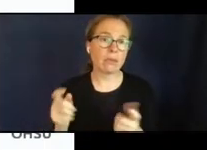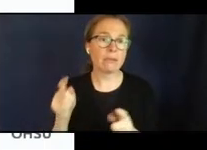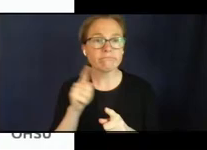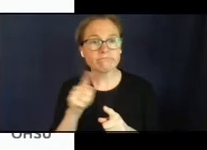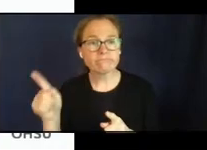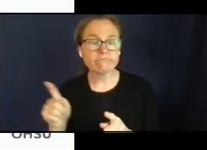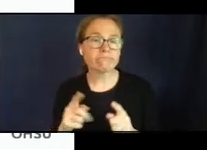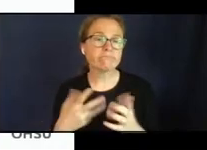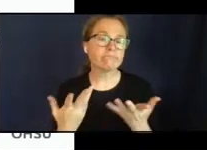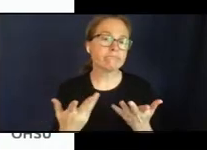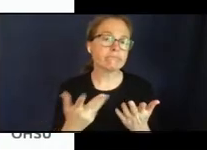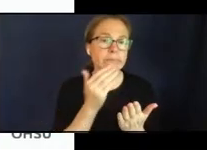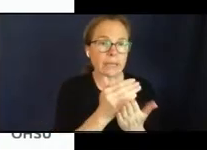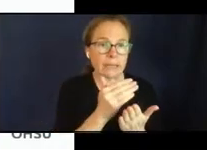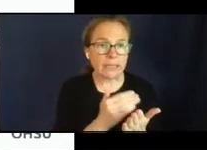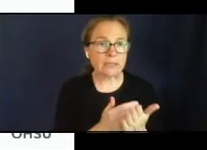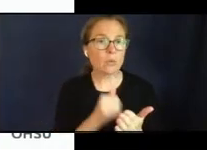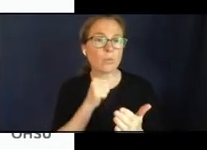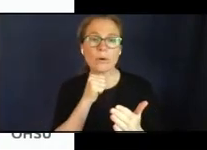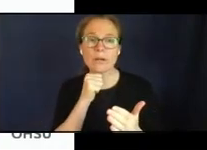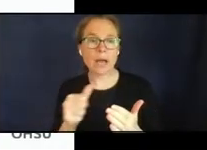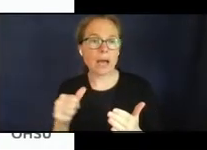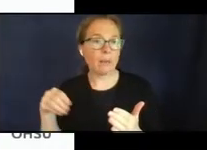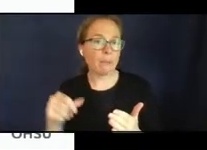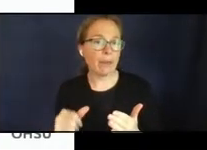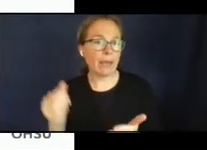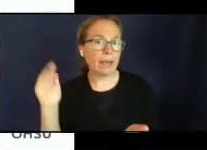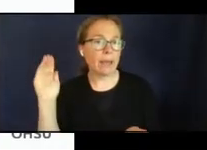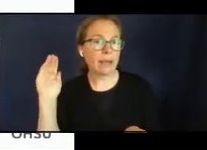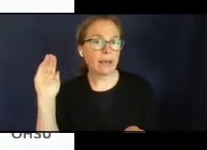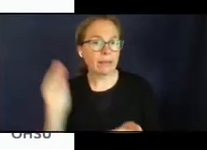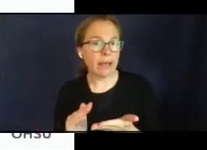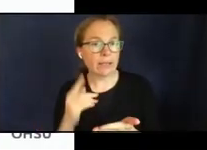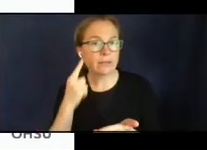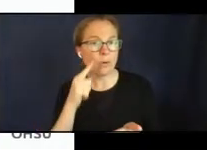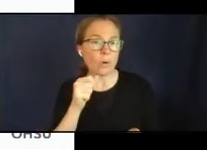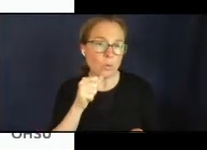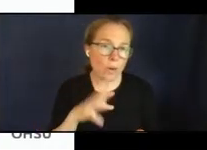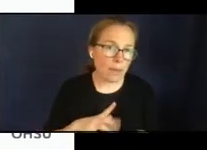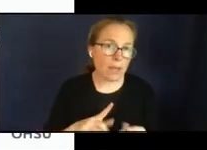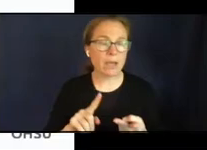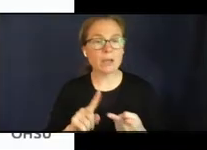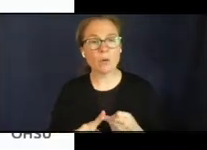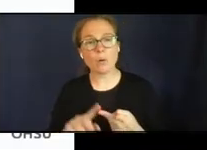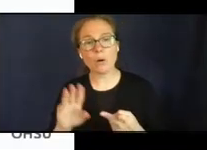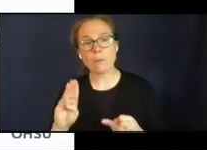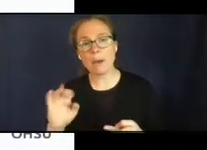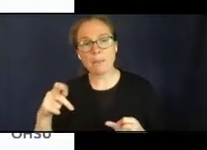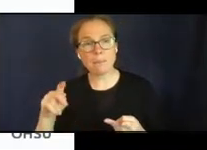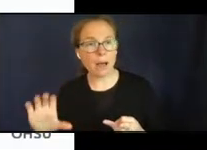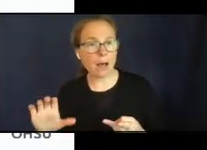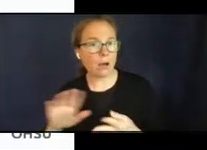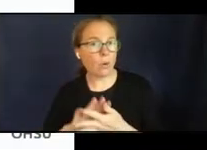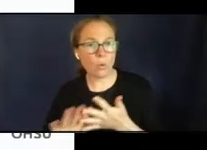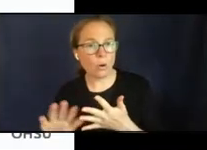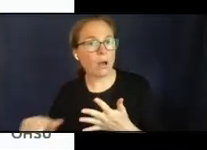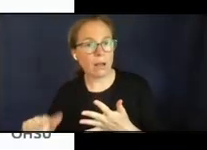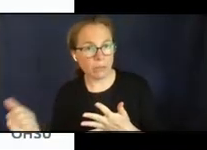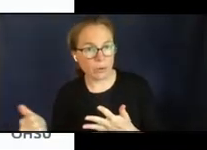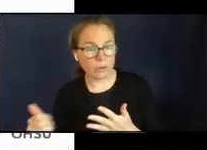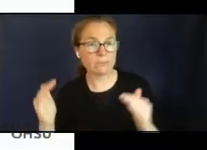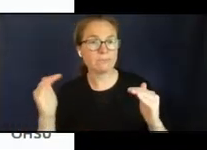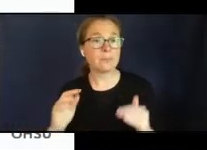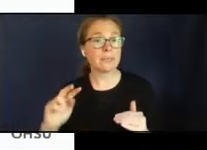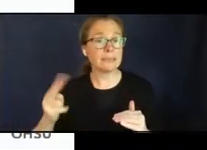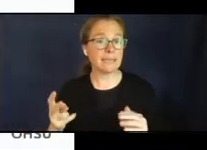are not underpaying women, BIPOC, faculty, et cetera. The second issue then, are our